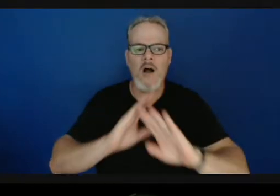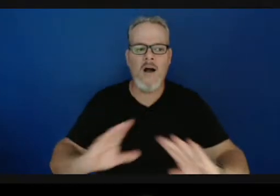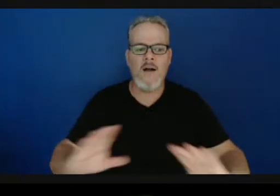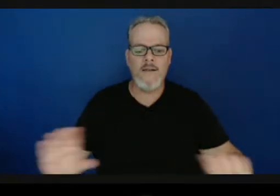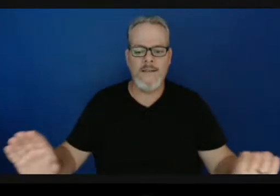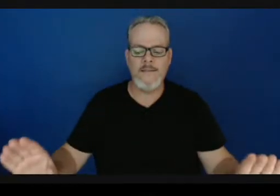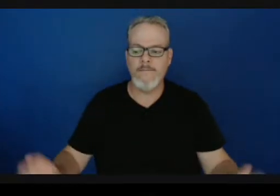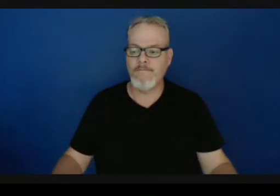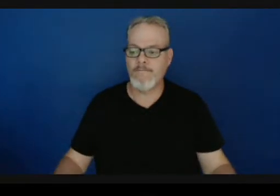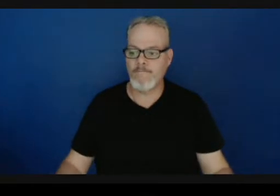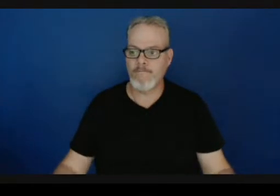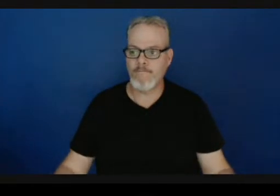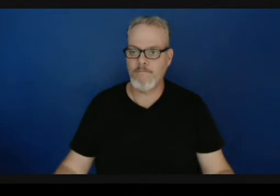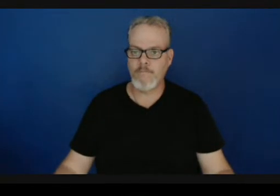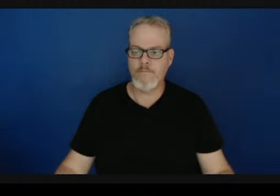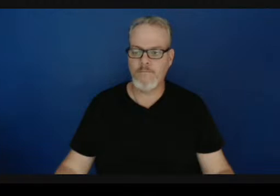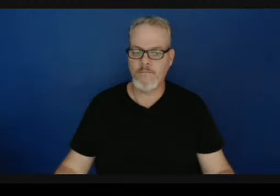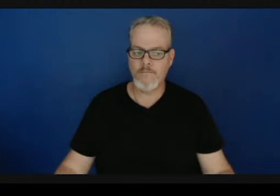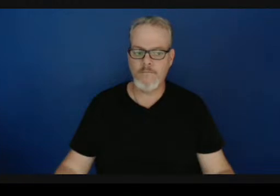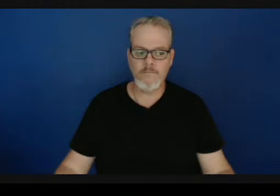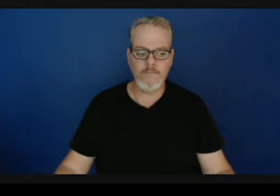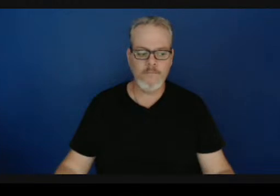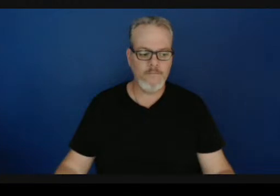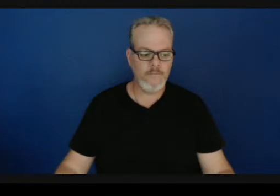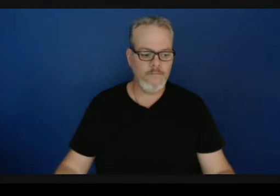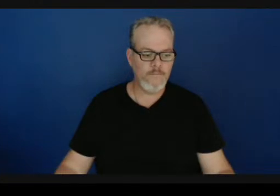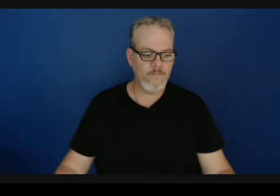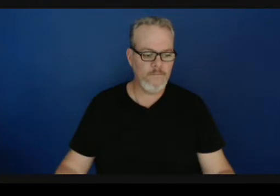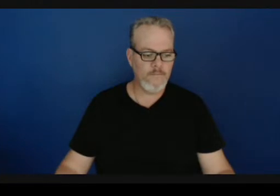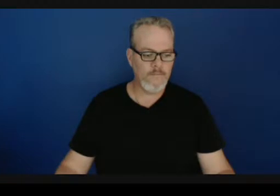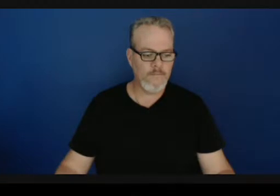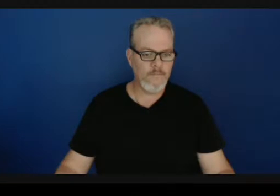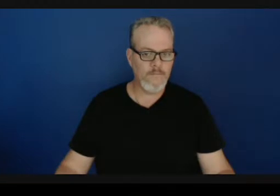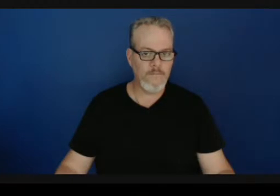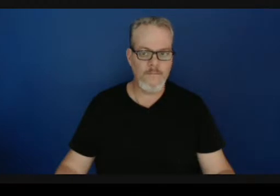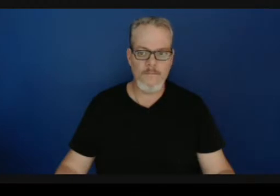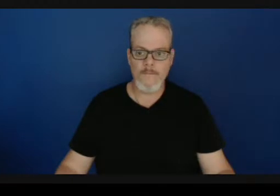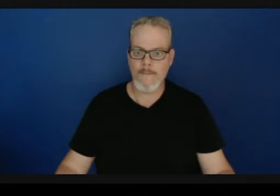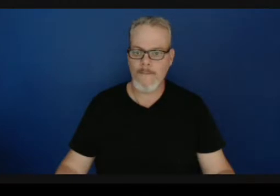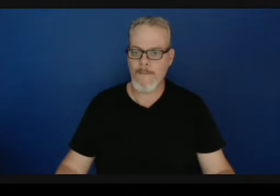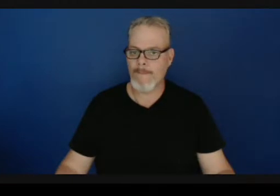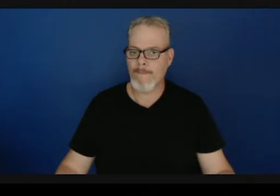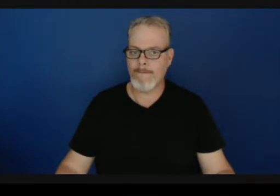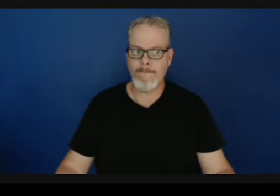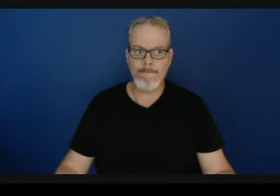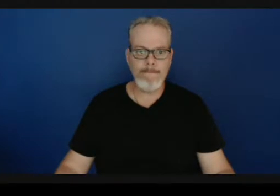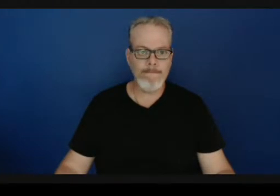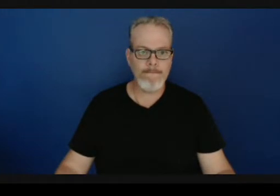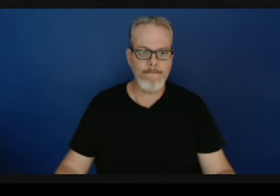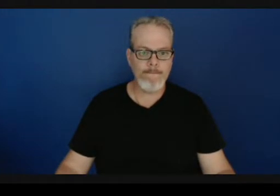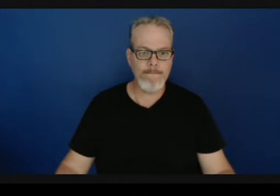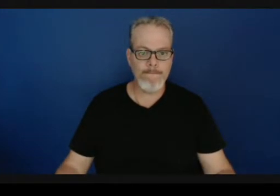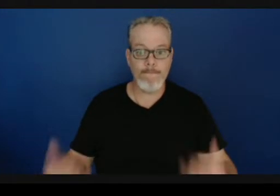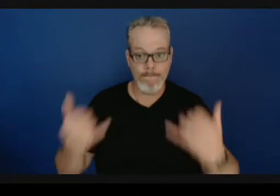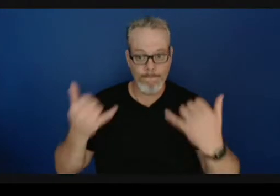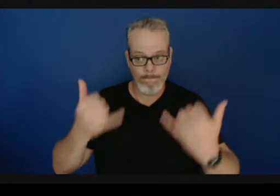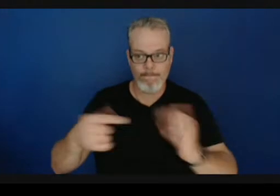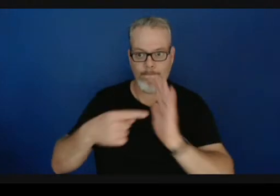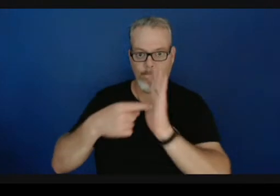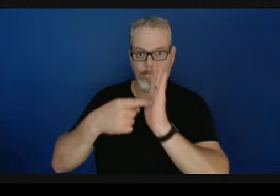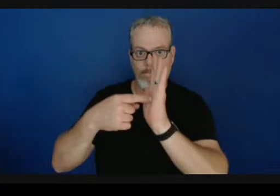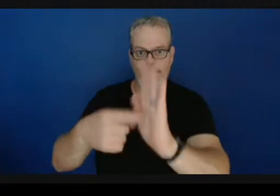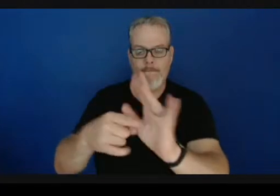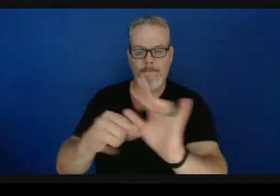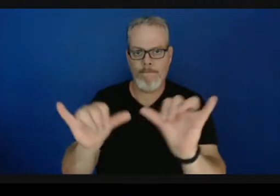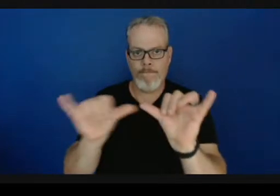So that's the depth plot. Here is our plot where we can sort by our magnitudes. So